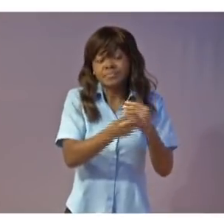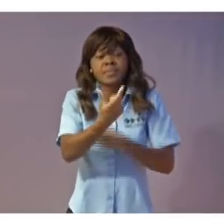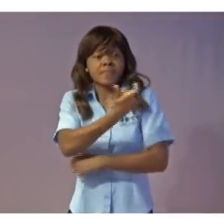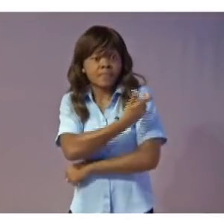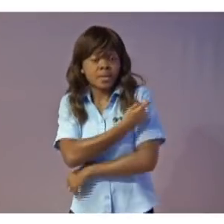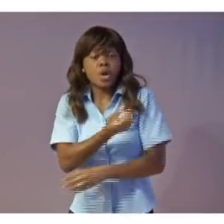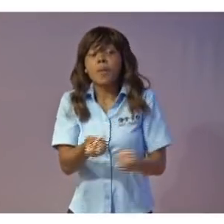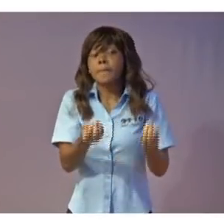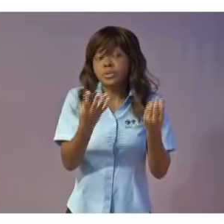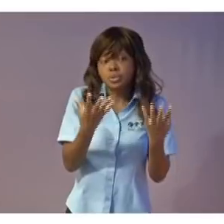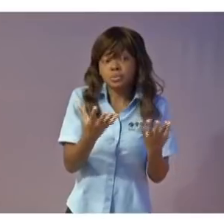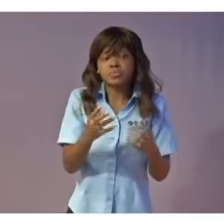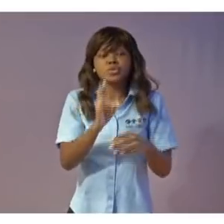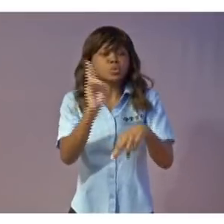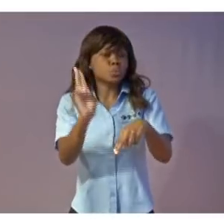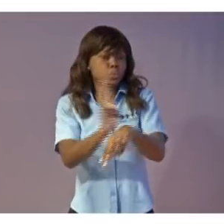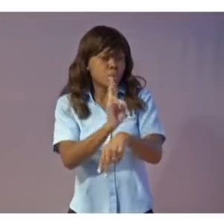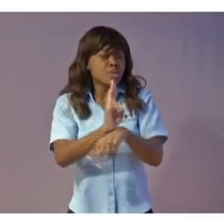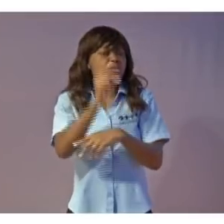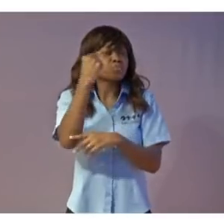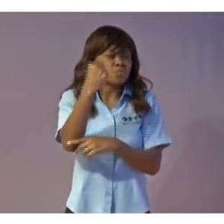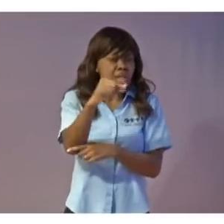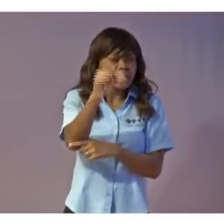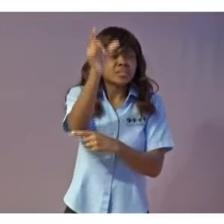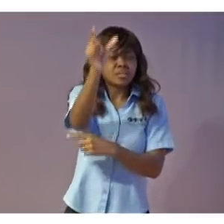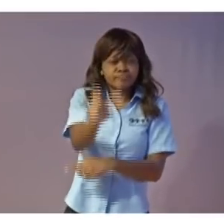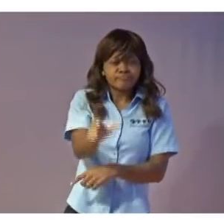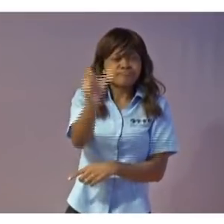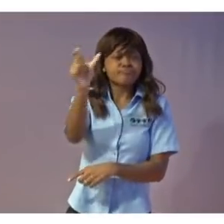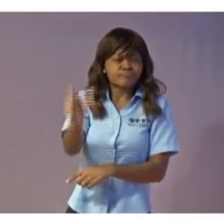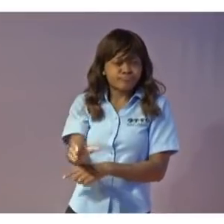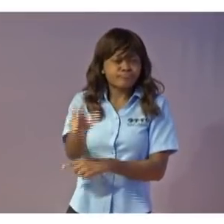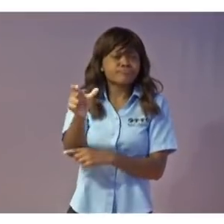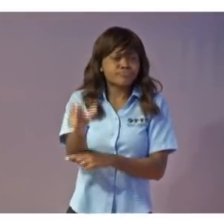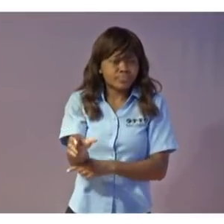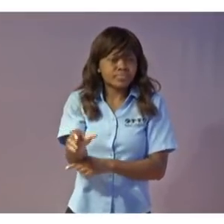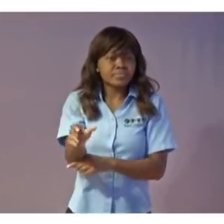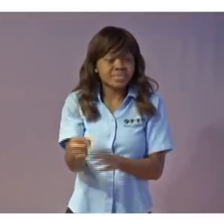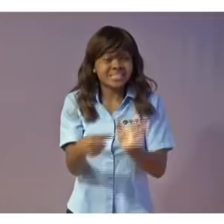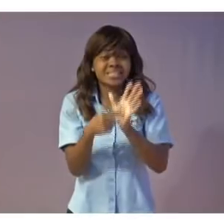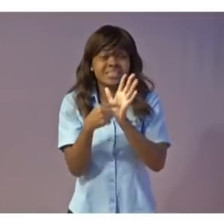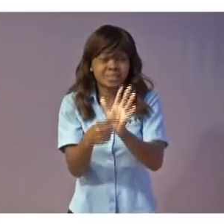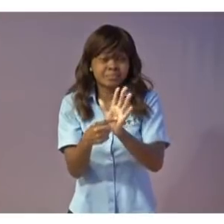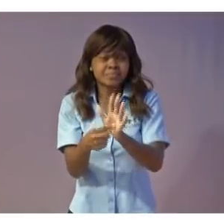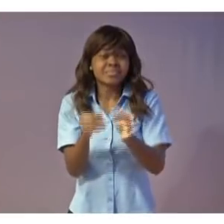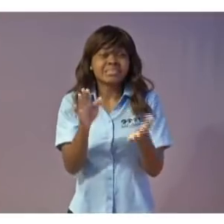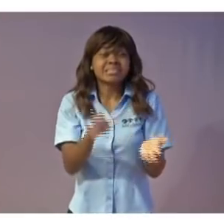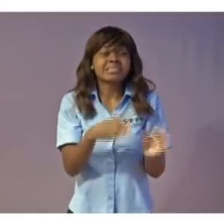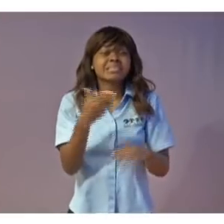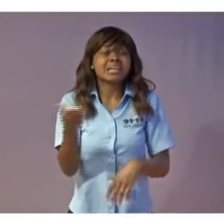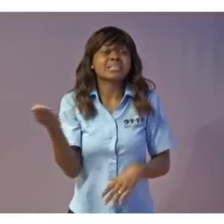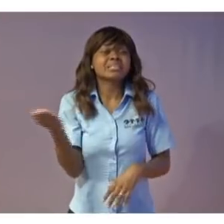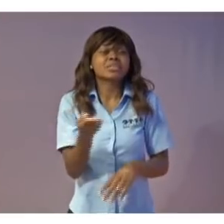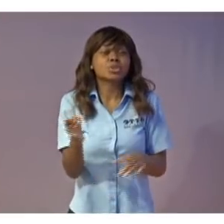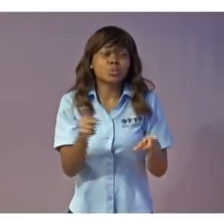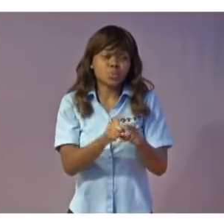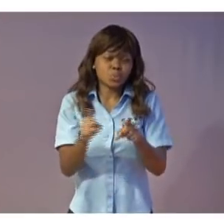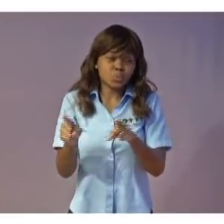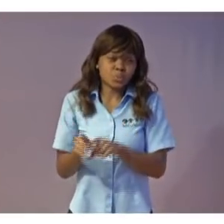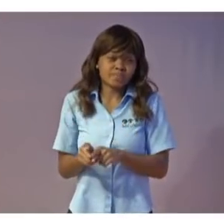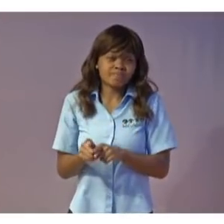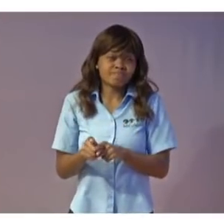the gray bar, deaths prior to 24th May, because this is when we started our